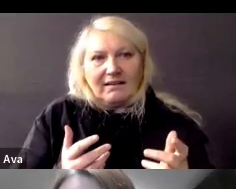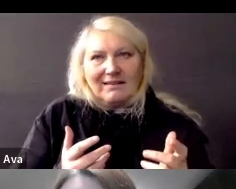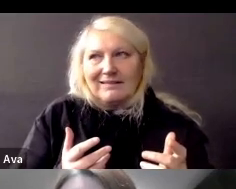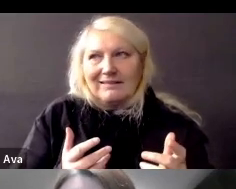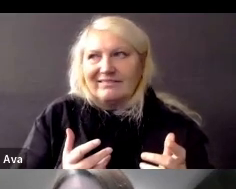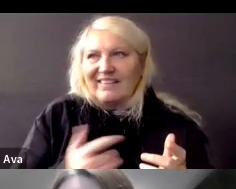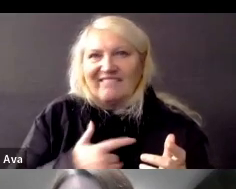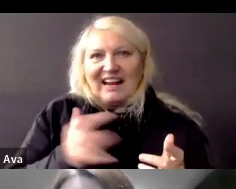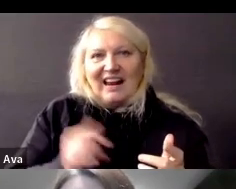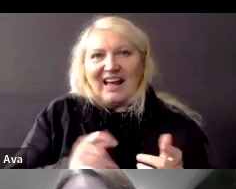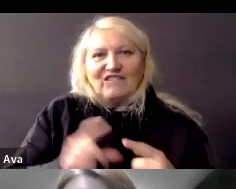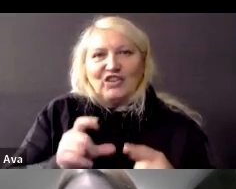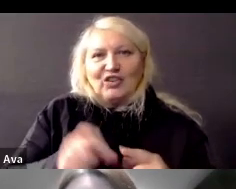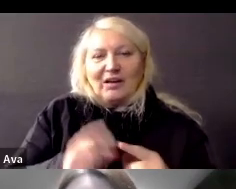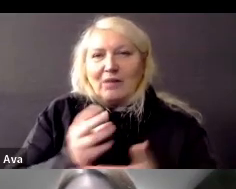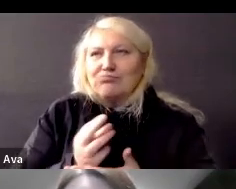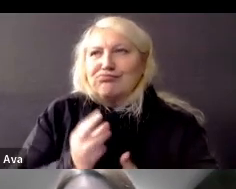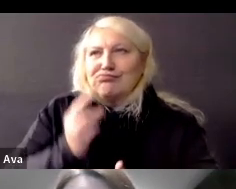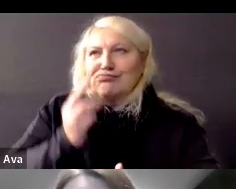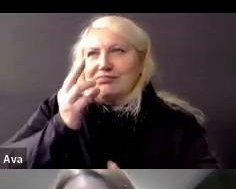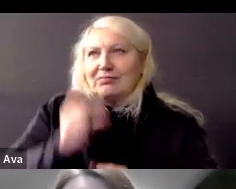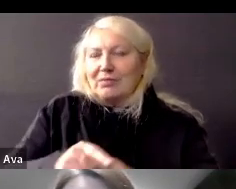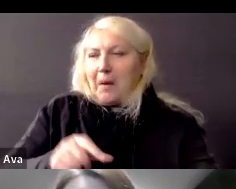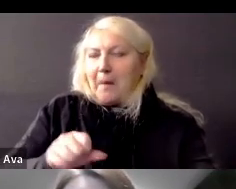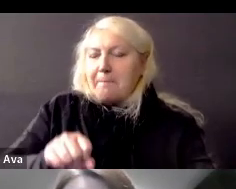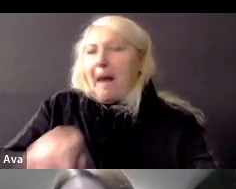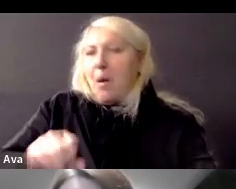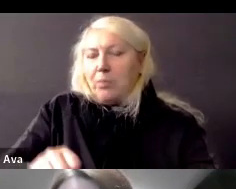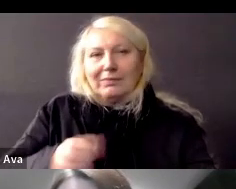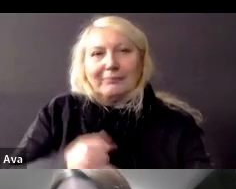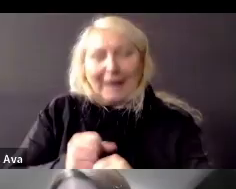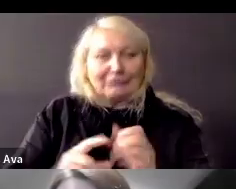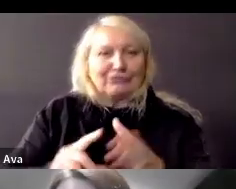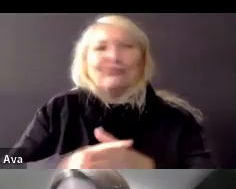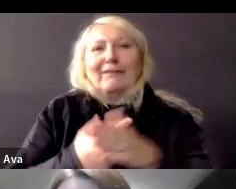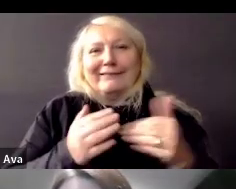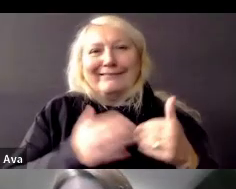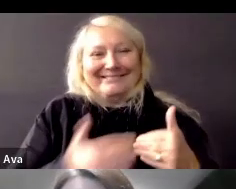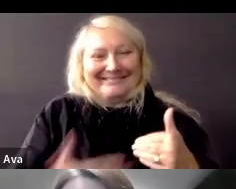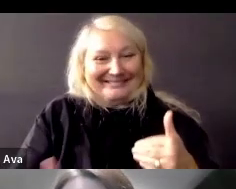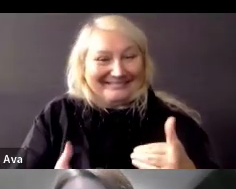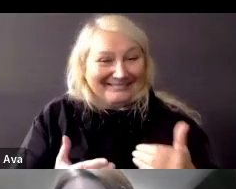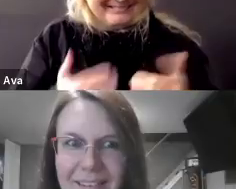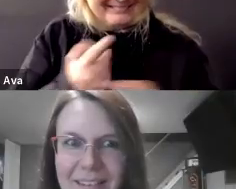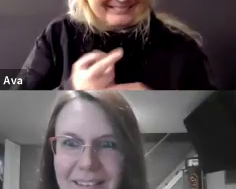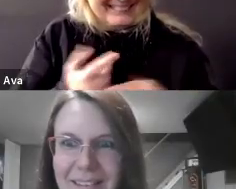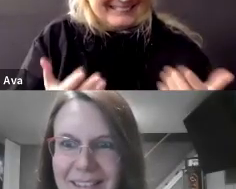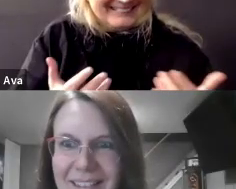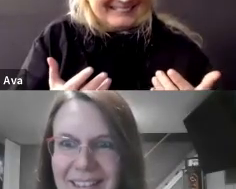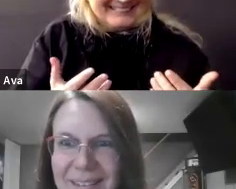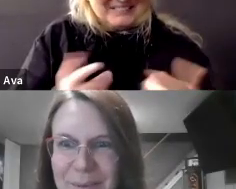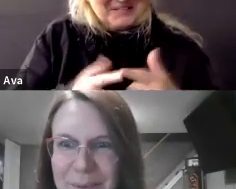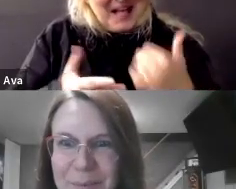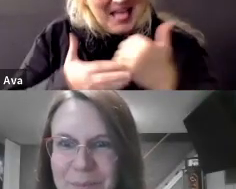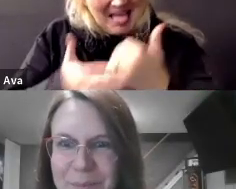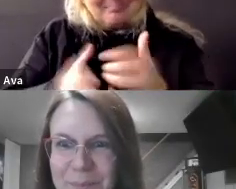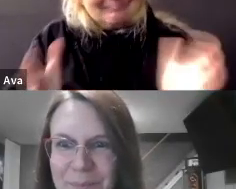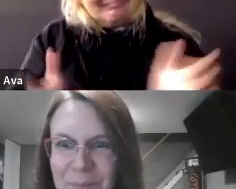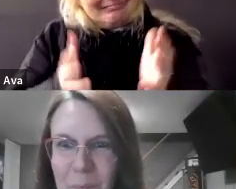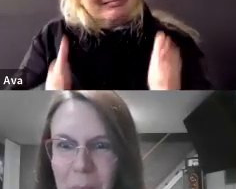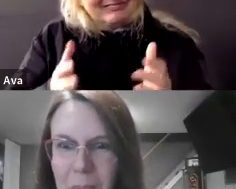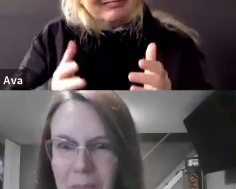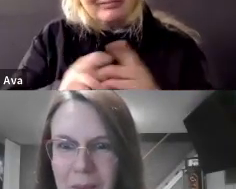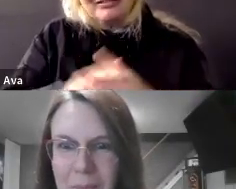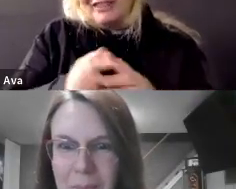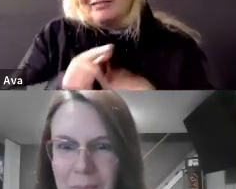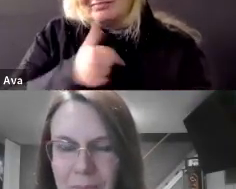it started, or to kick it into high gear, whichever is the proper metaphor. But that's what